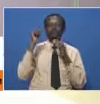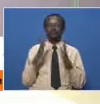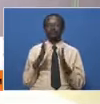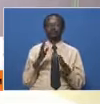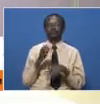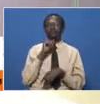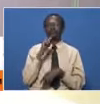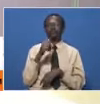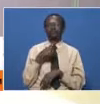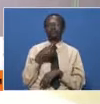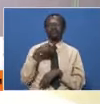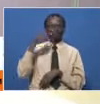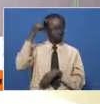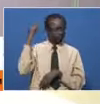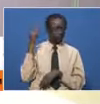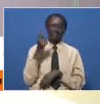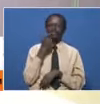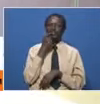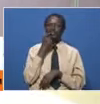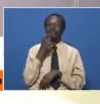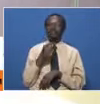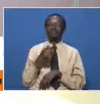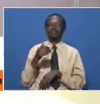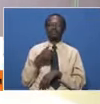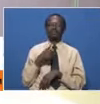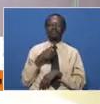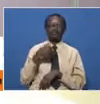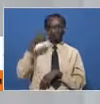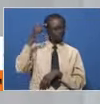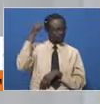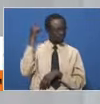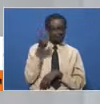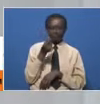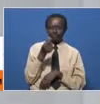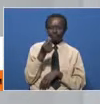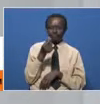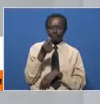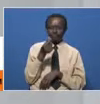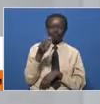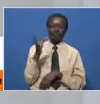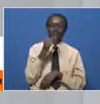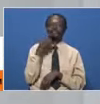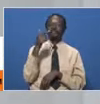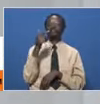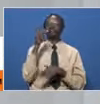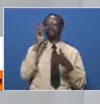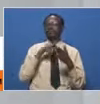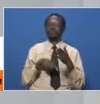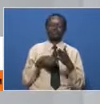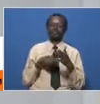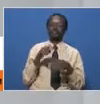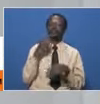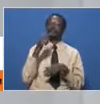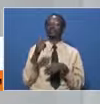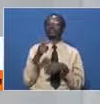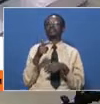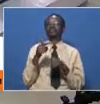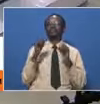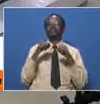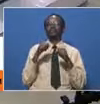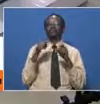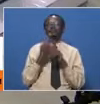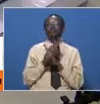black and white. There is grey. And what they may say is what is kept a word might be different from what you're seeing.